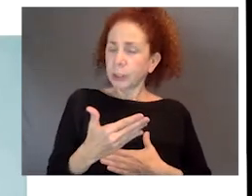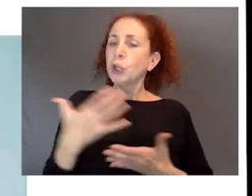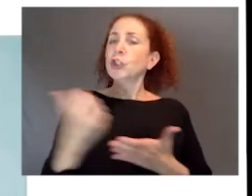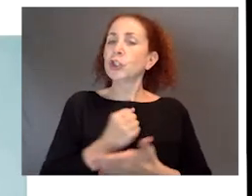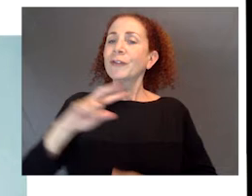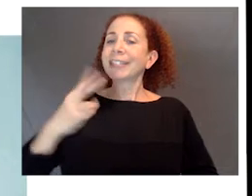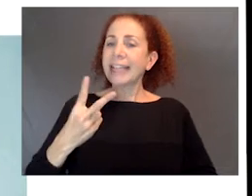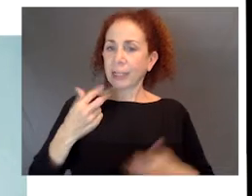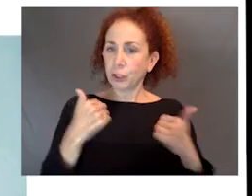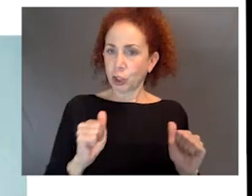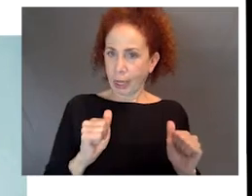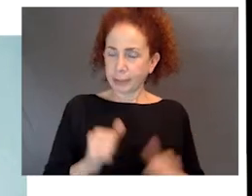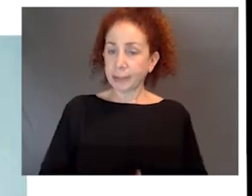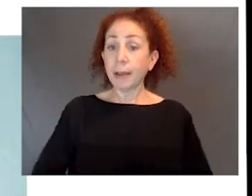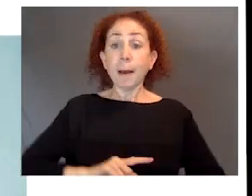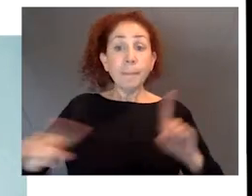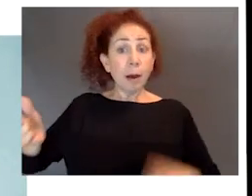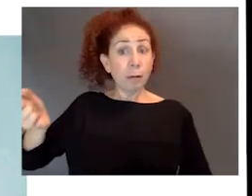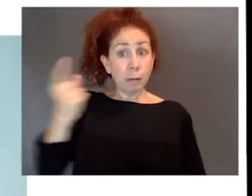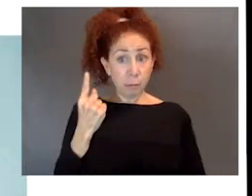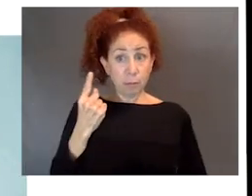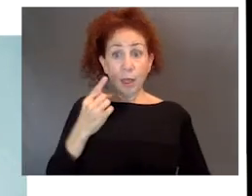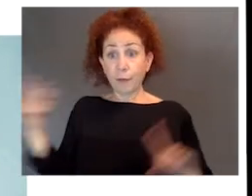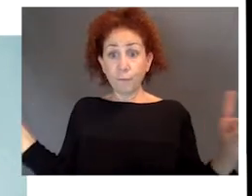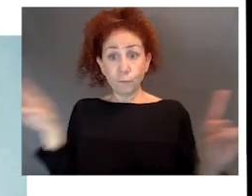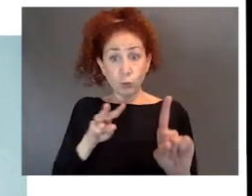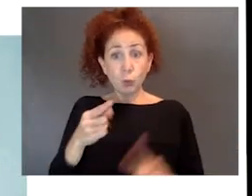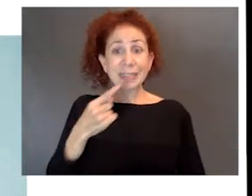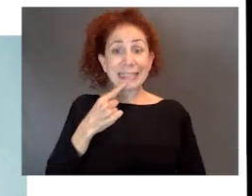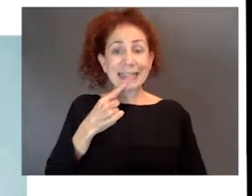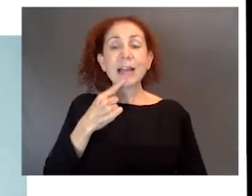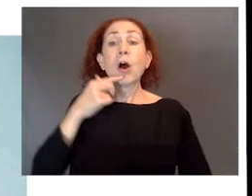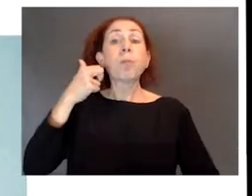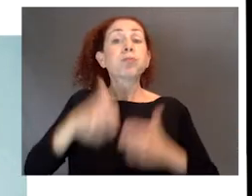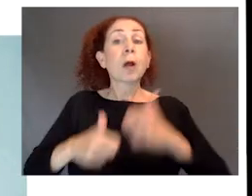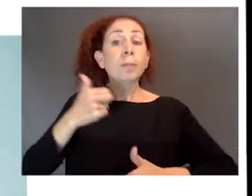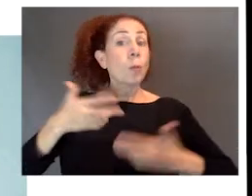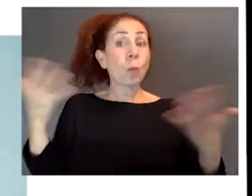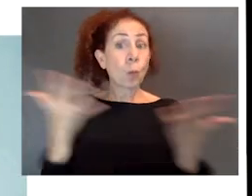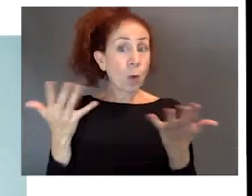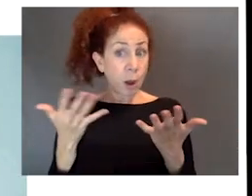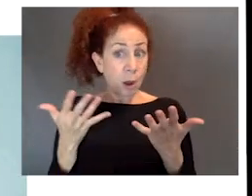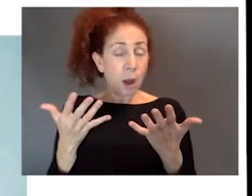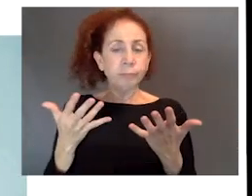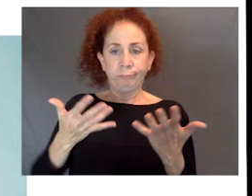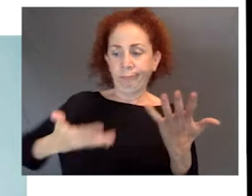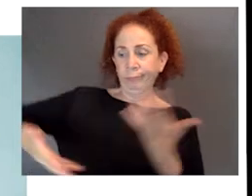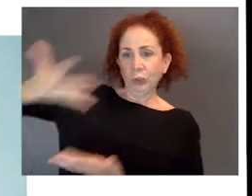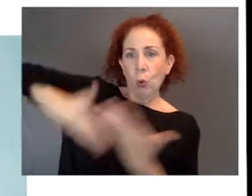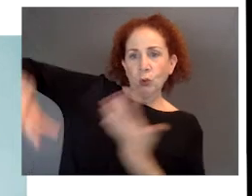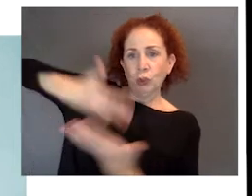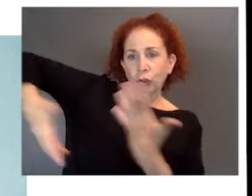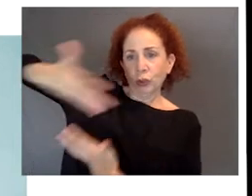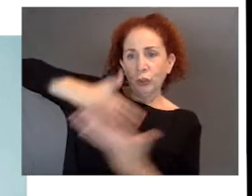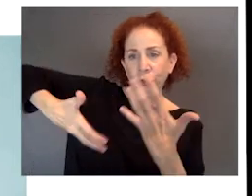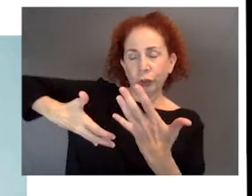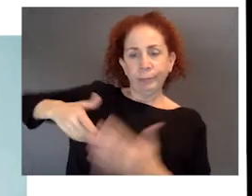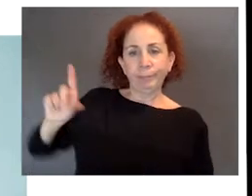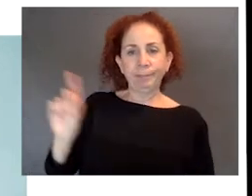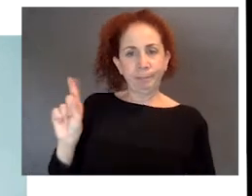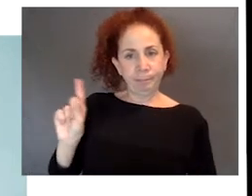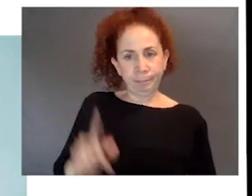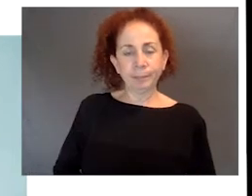chance. However, in the eyes of the organization, one of the largest problems with the old approach to prisons was social